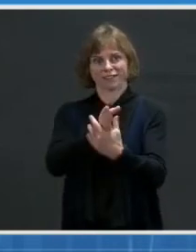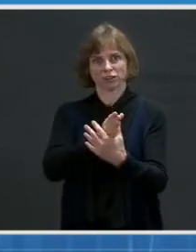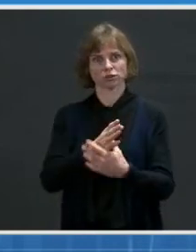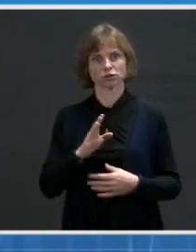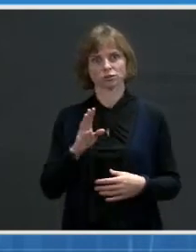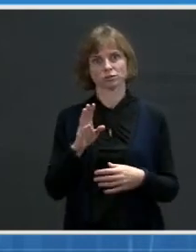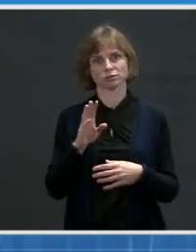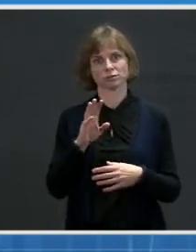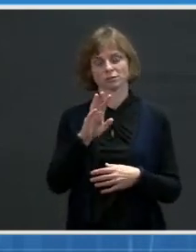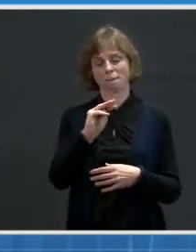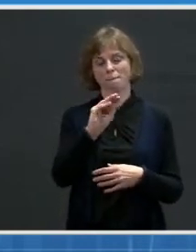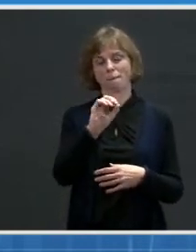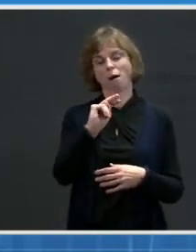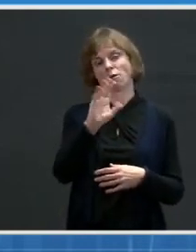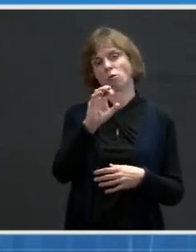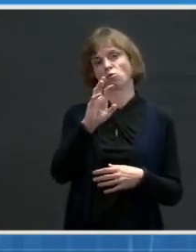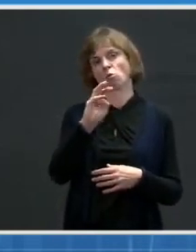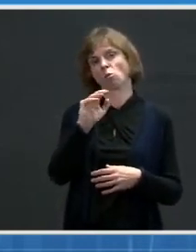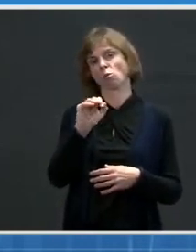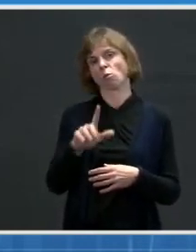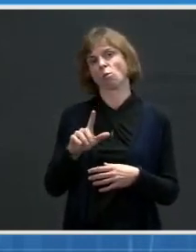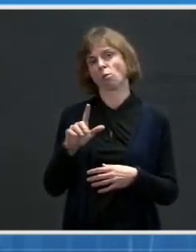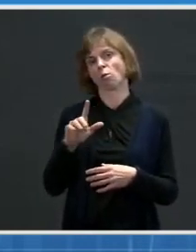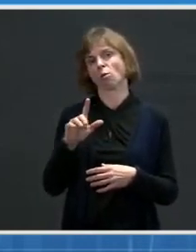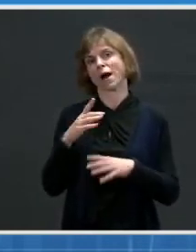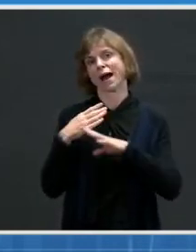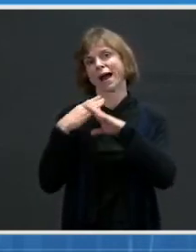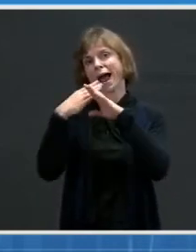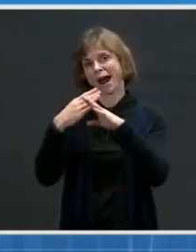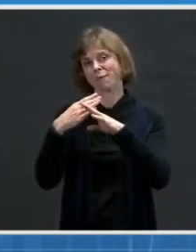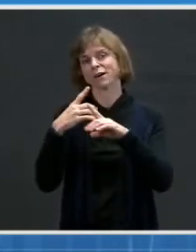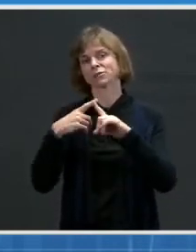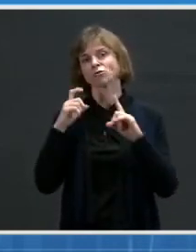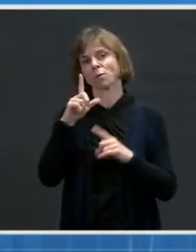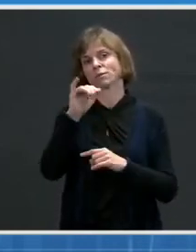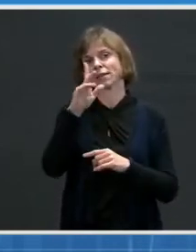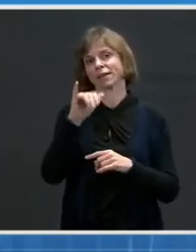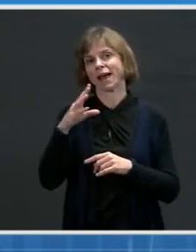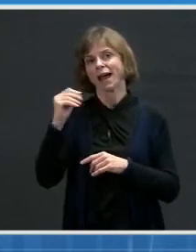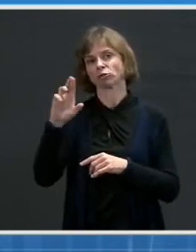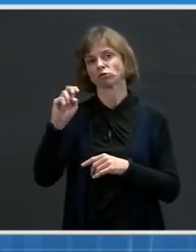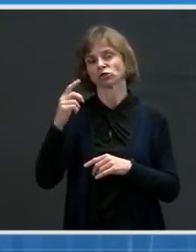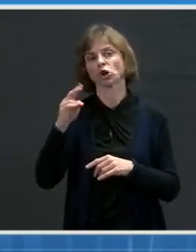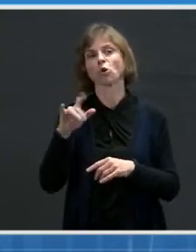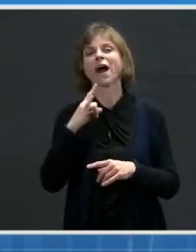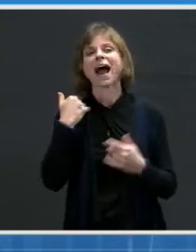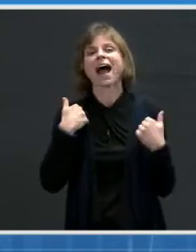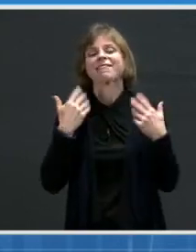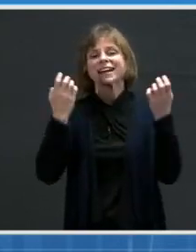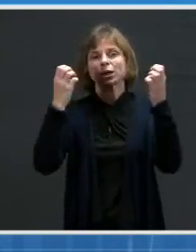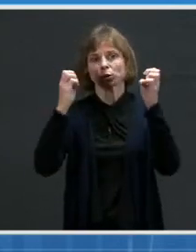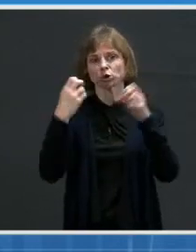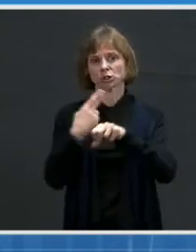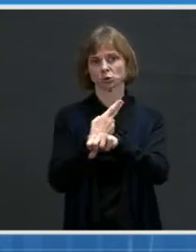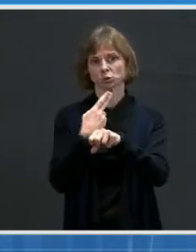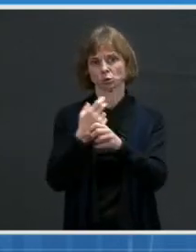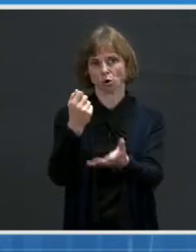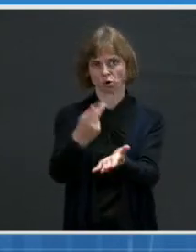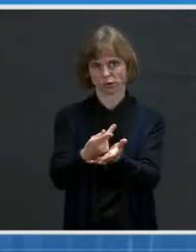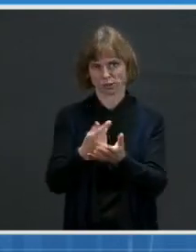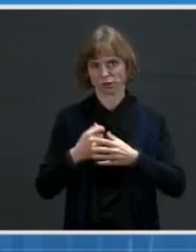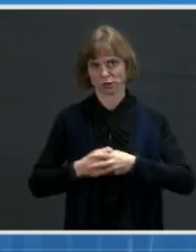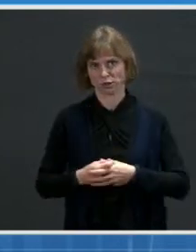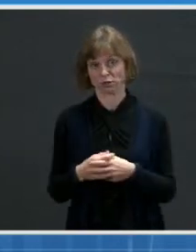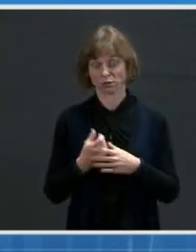both from Lilly and from Regeneron, have received emergency use authorization. Here again,